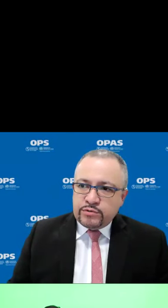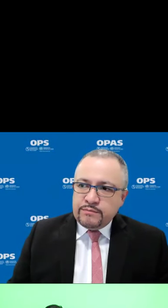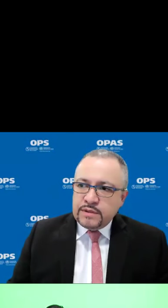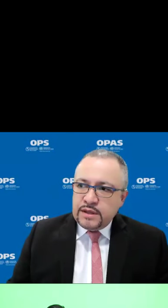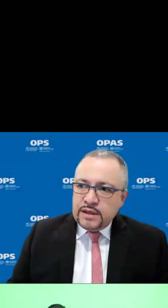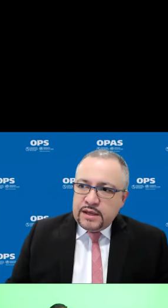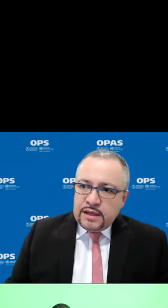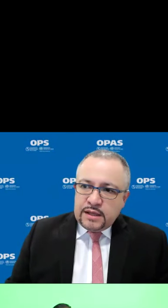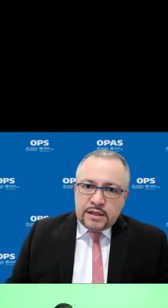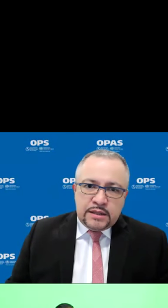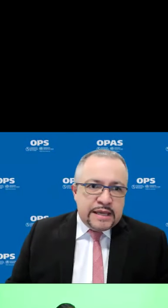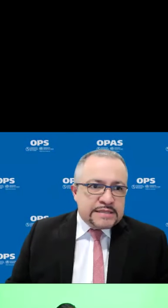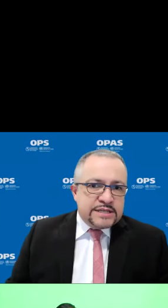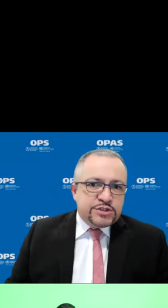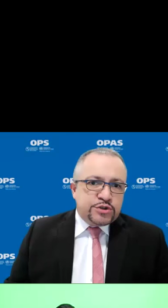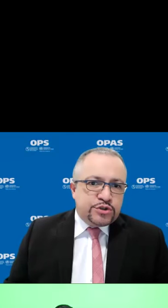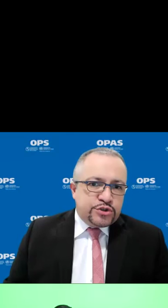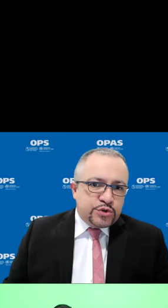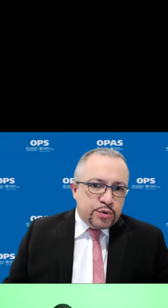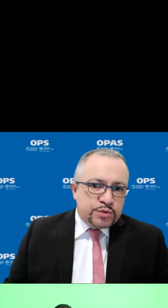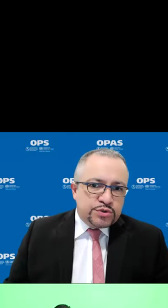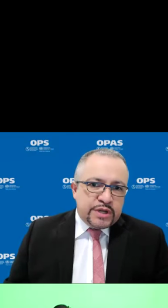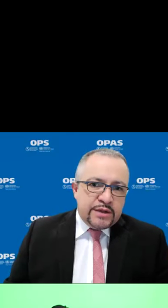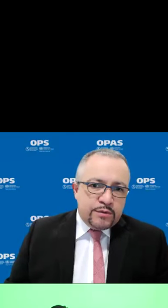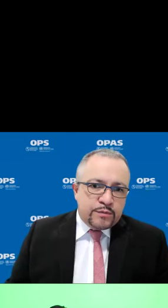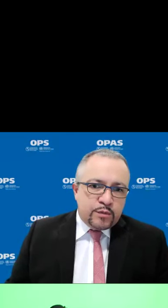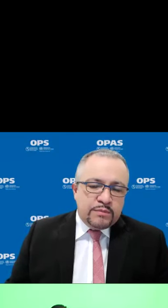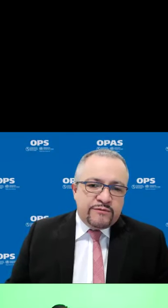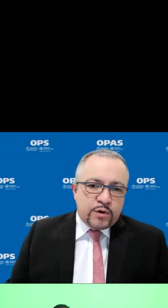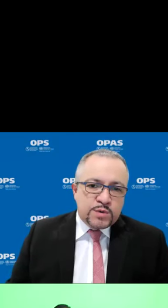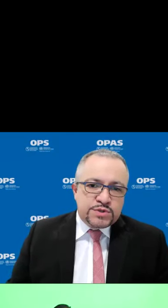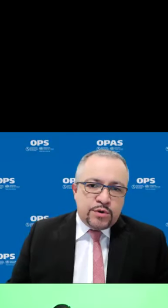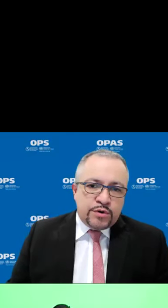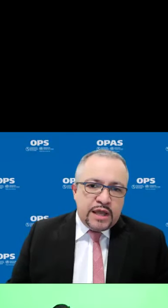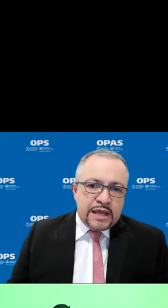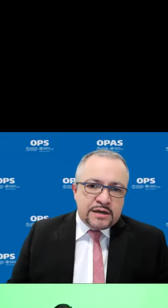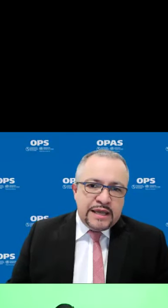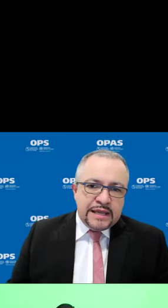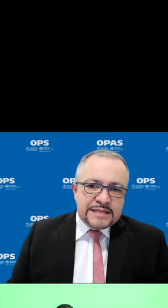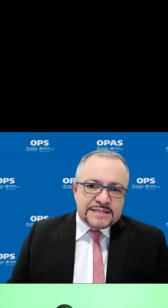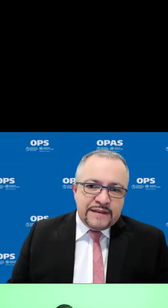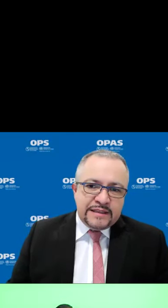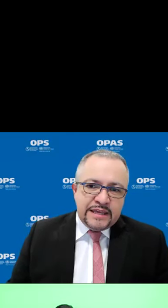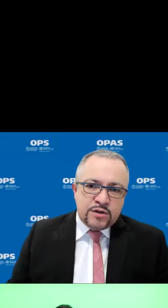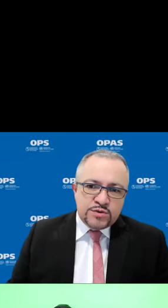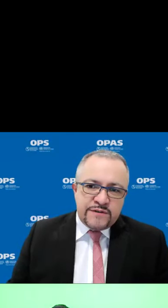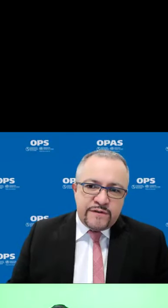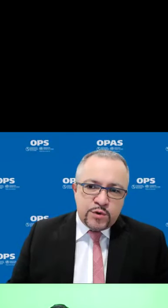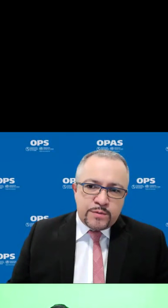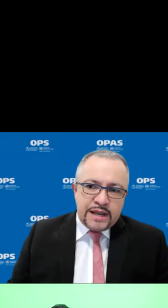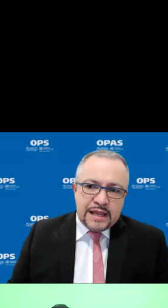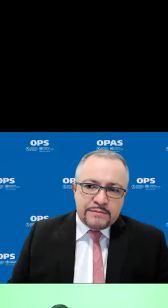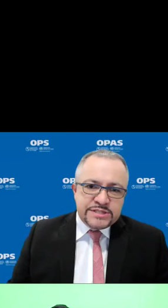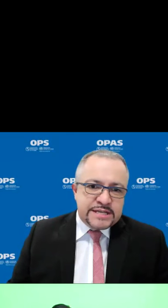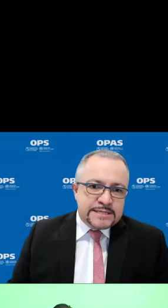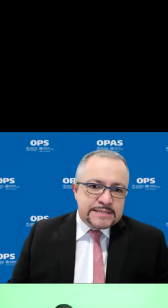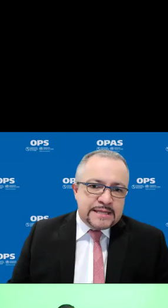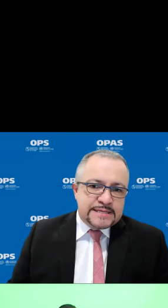training program. The session 2 today will be focused on early and disability-inclusive urban